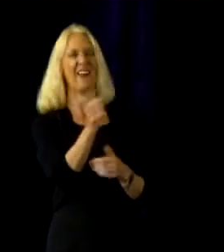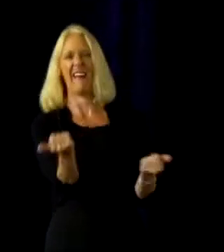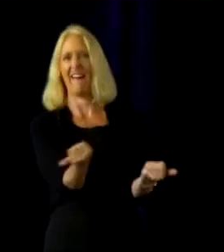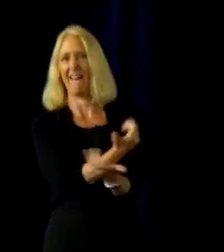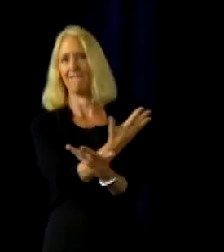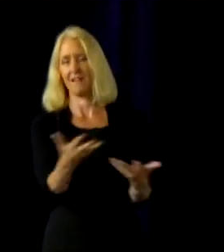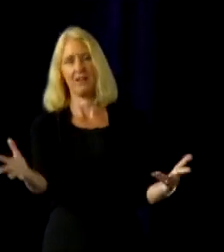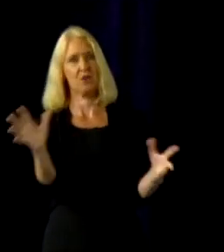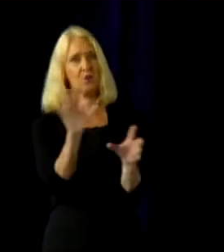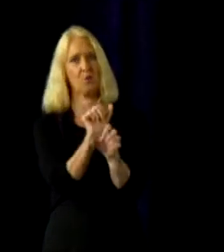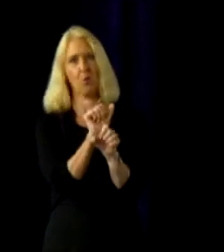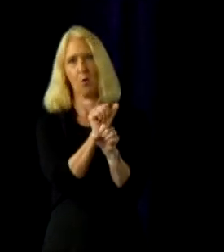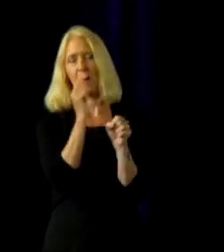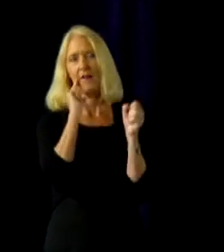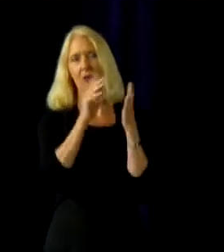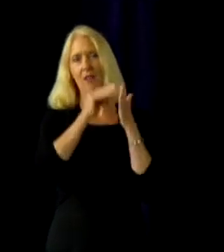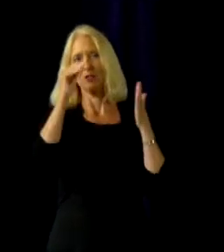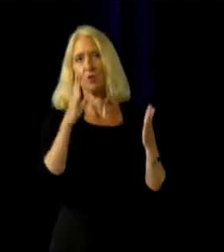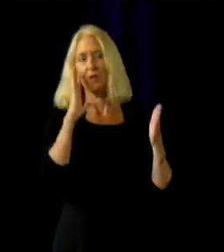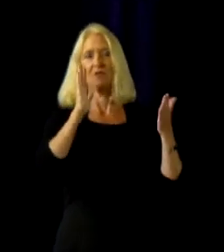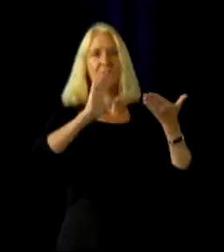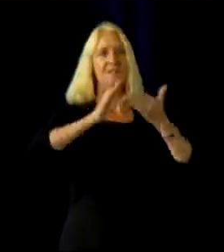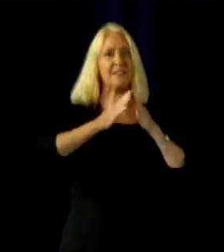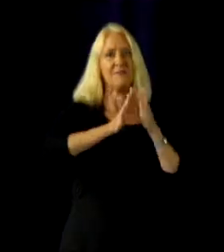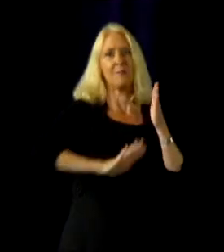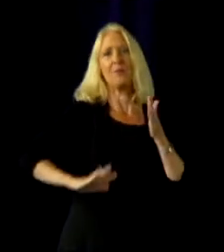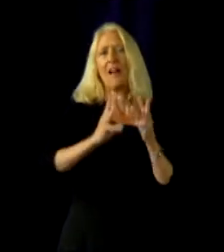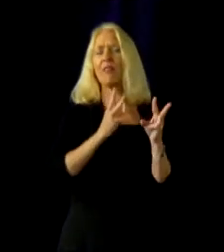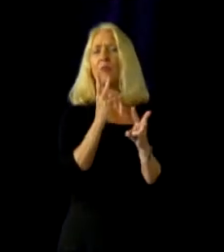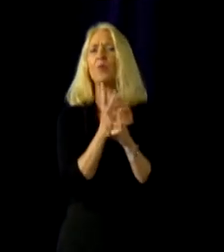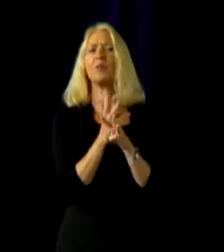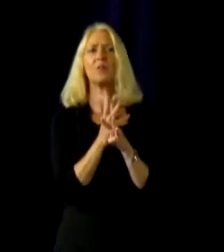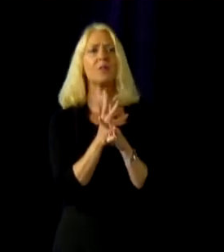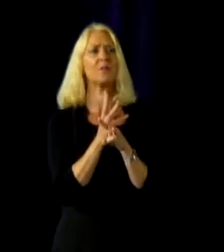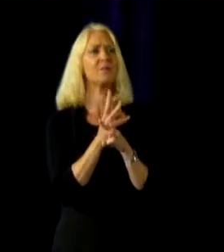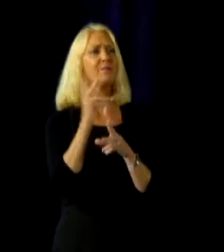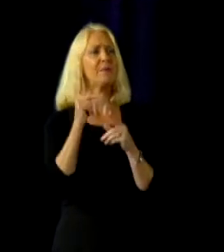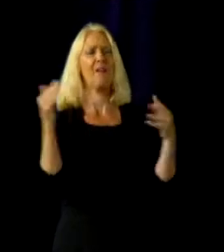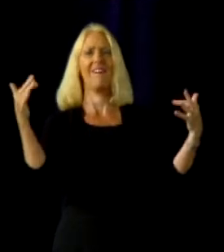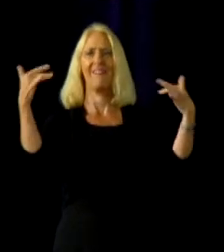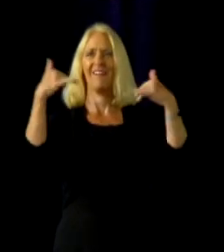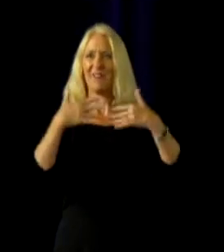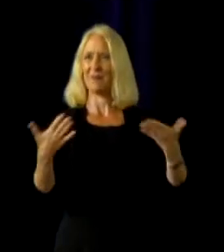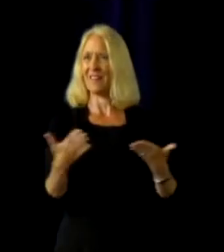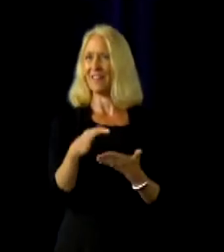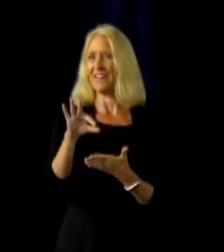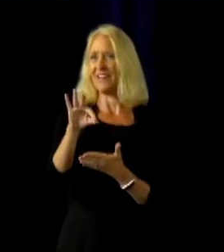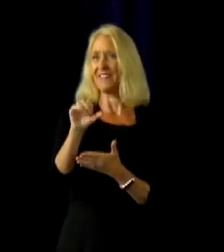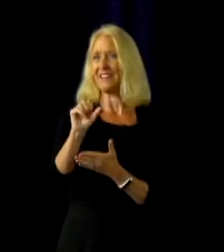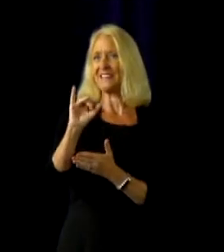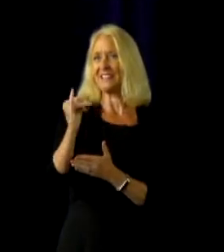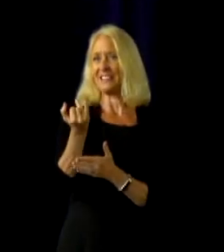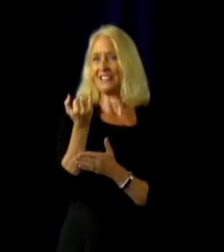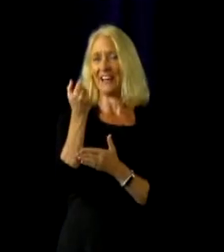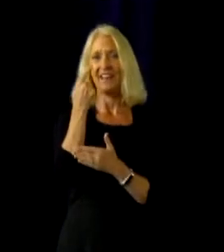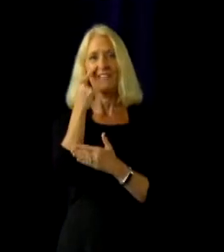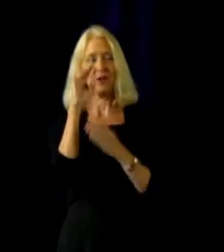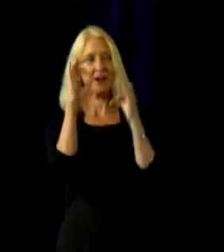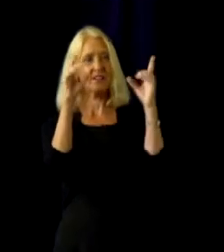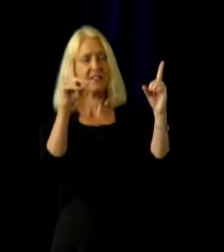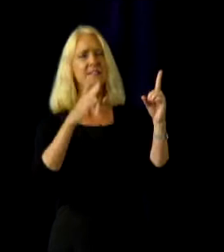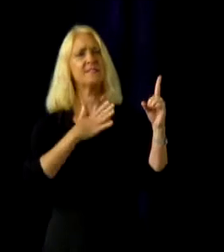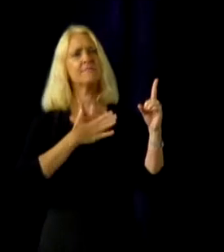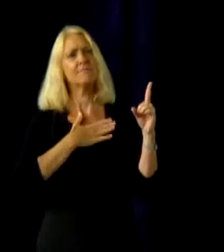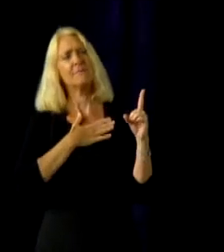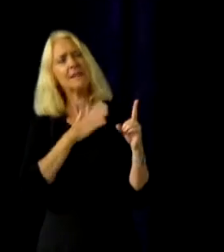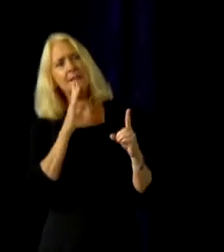for the students of our city and from all over the world that come to FSCJ for their education. My journey started